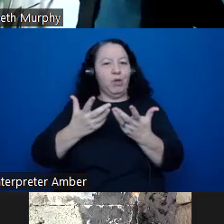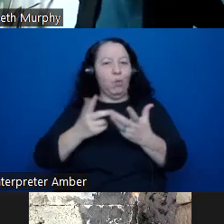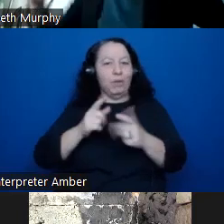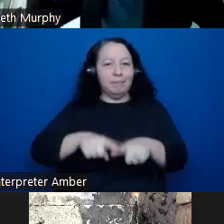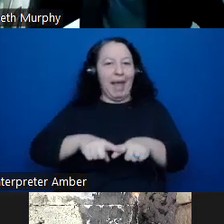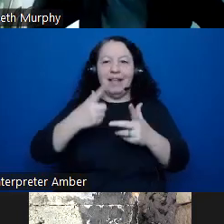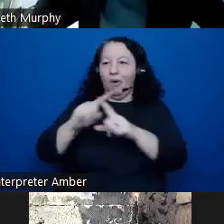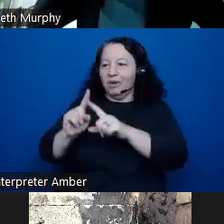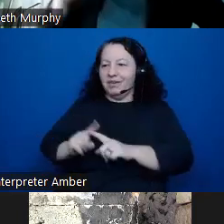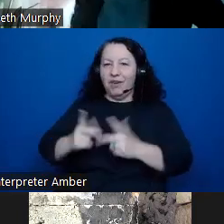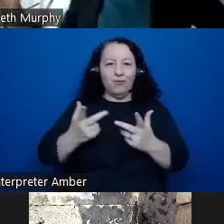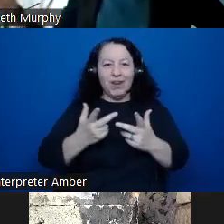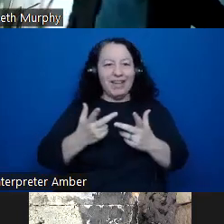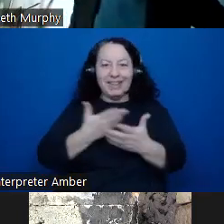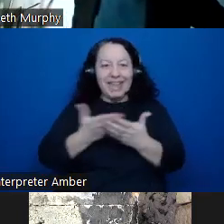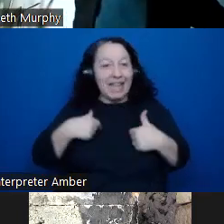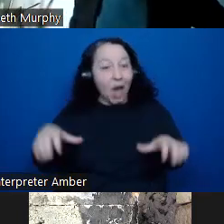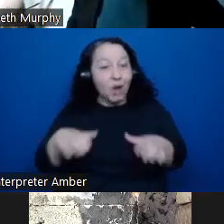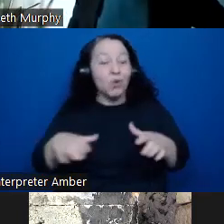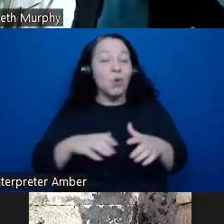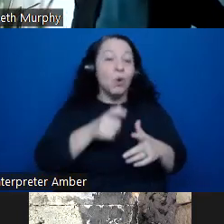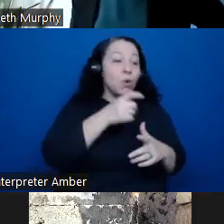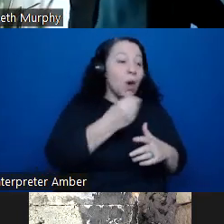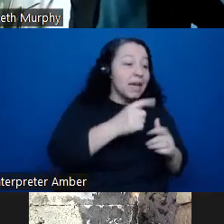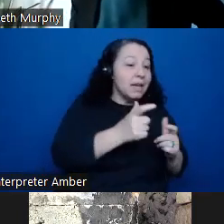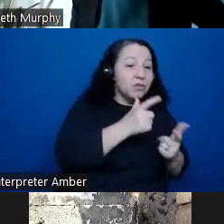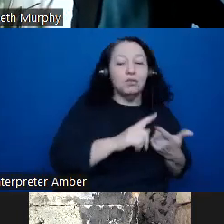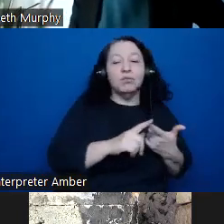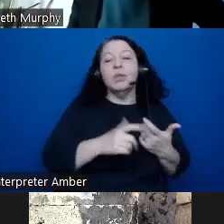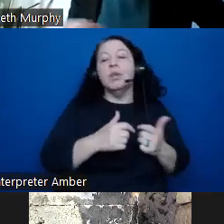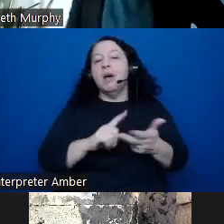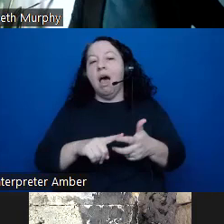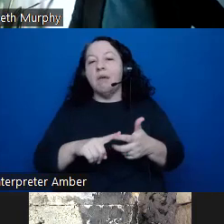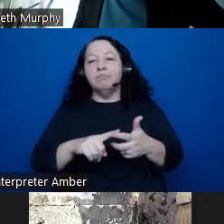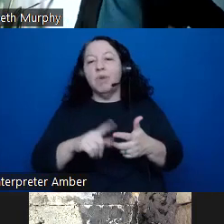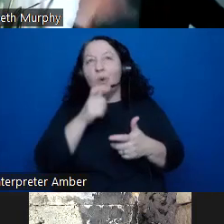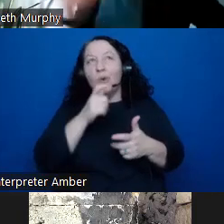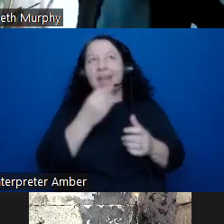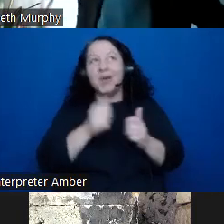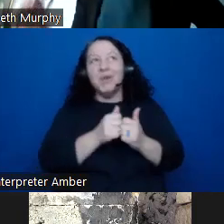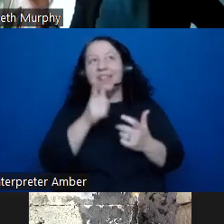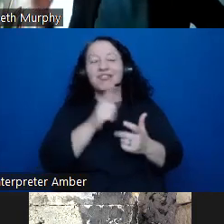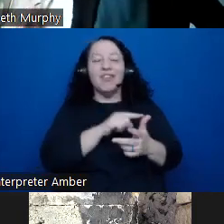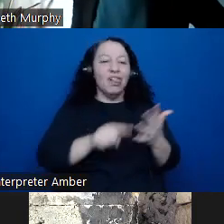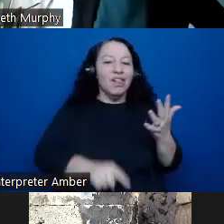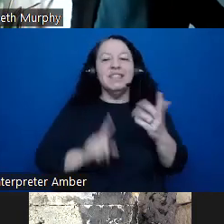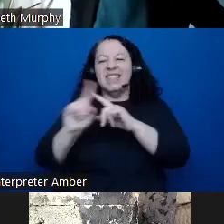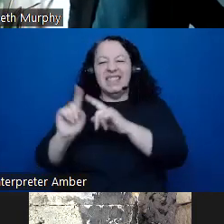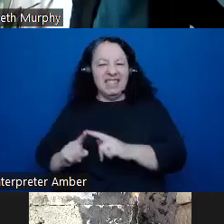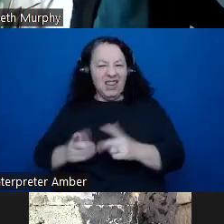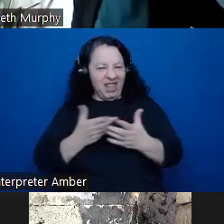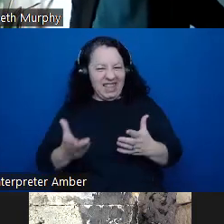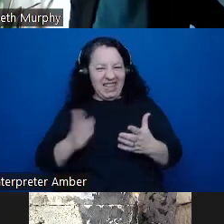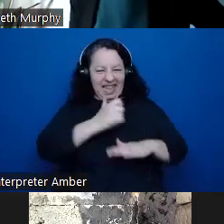my office is located, and the orientation of seats and stage in my lecture hall. All these materially and